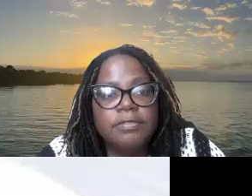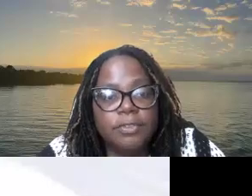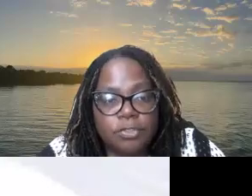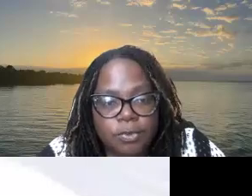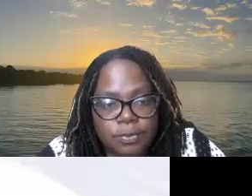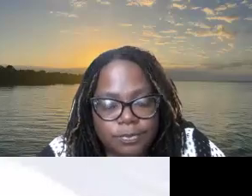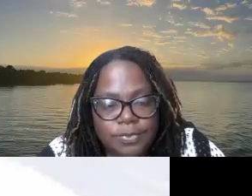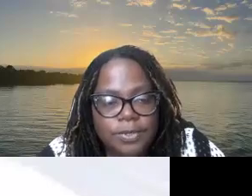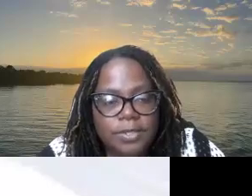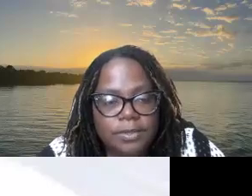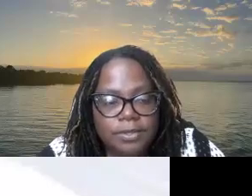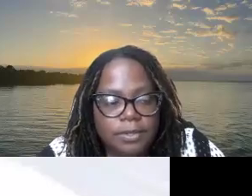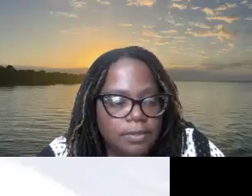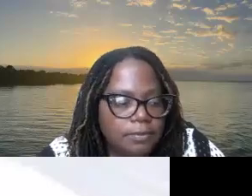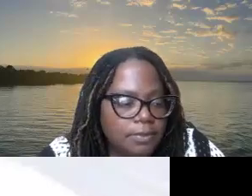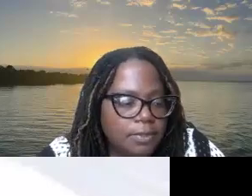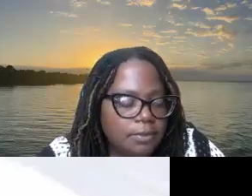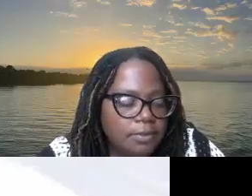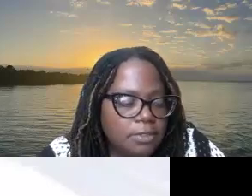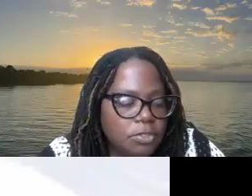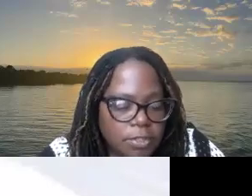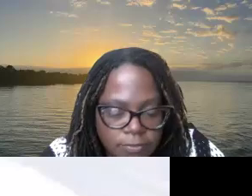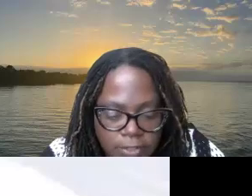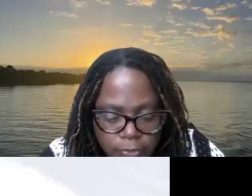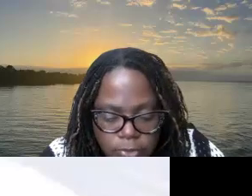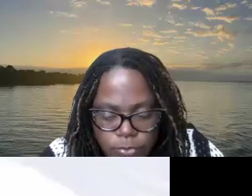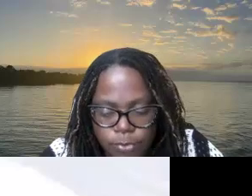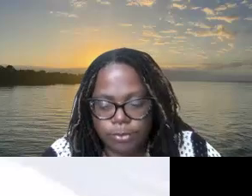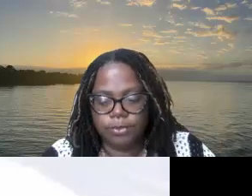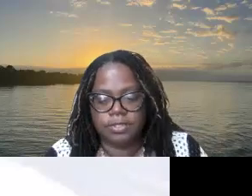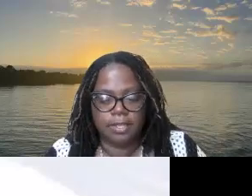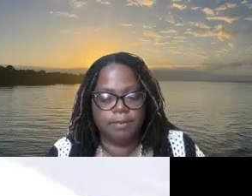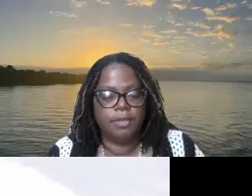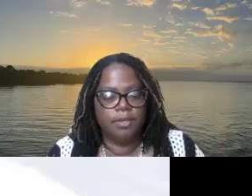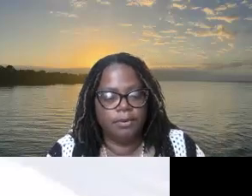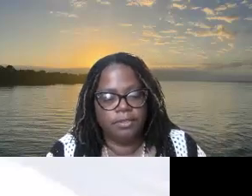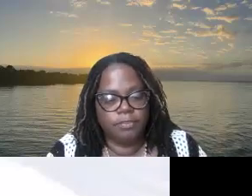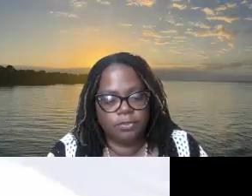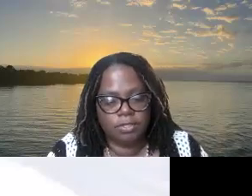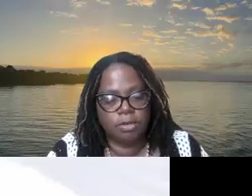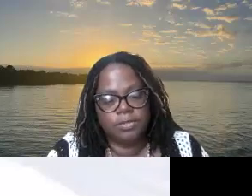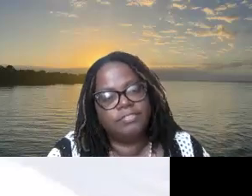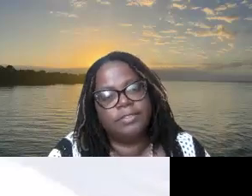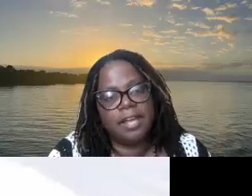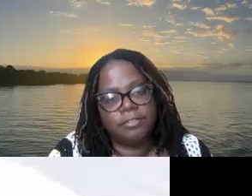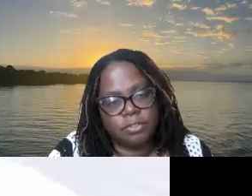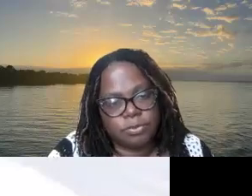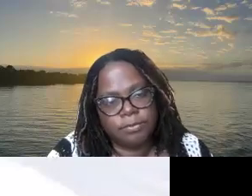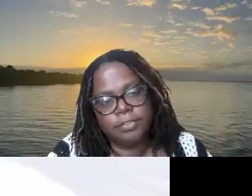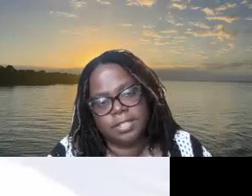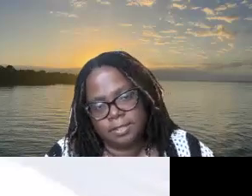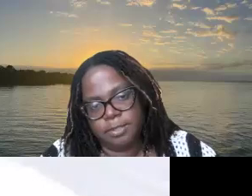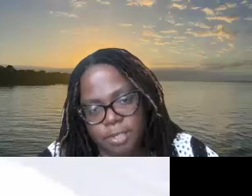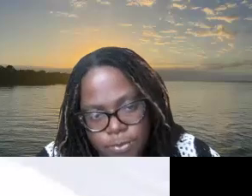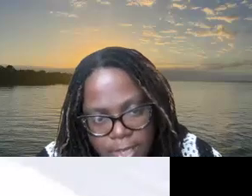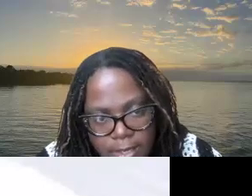A need for control. So either a destructive need for control, or a time or an individual that's always felt out of control